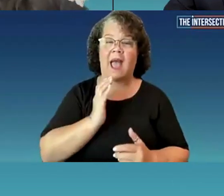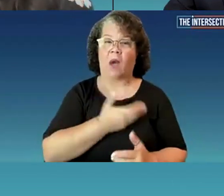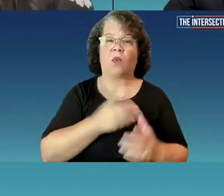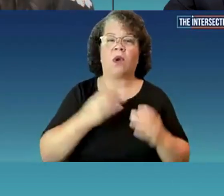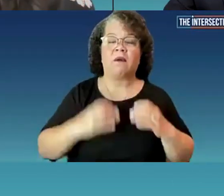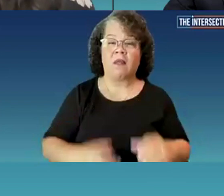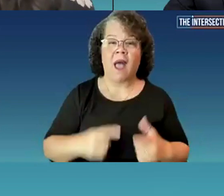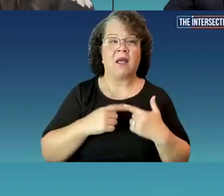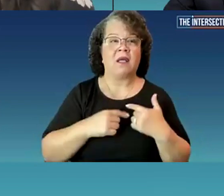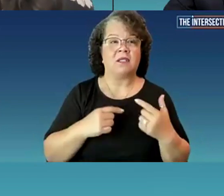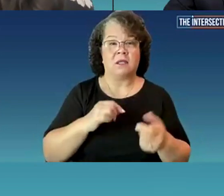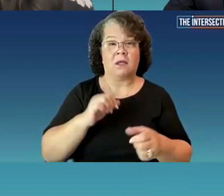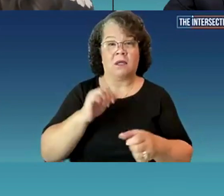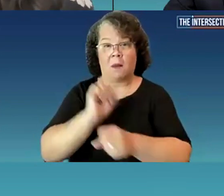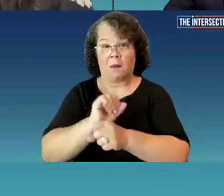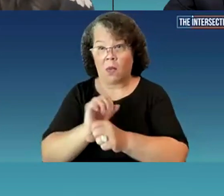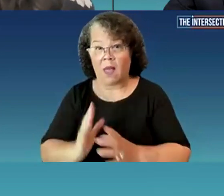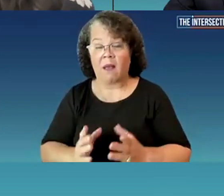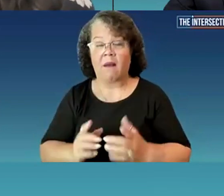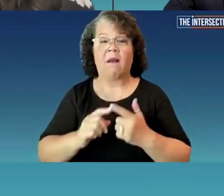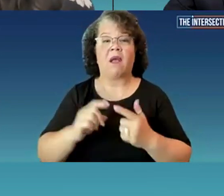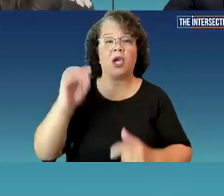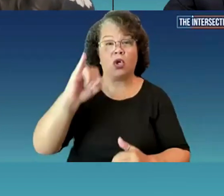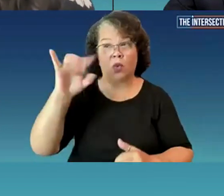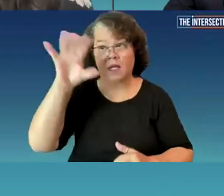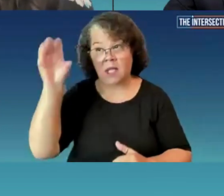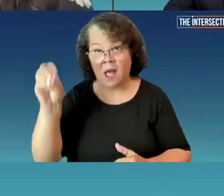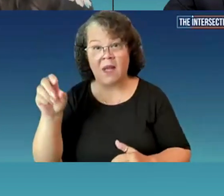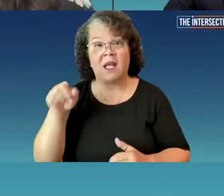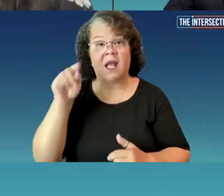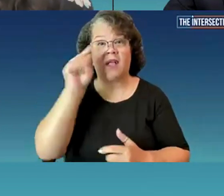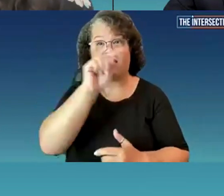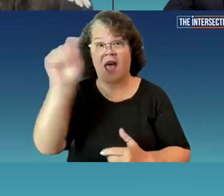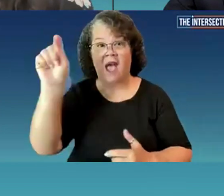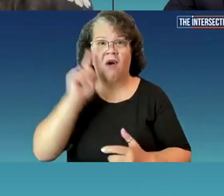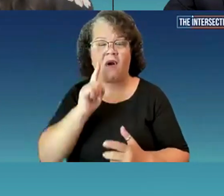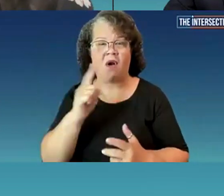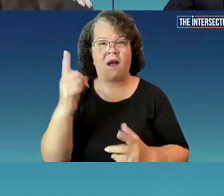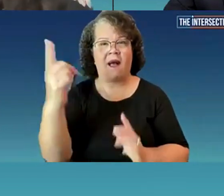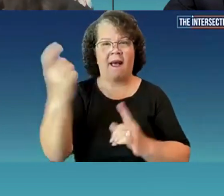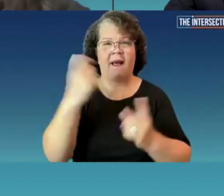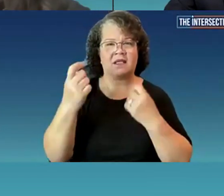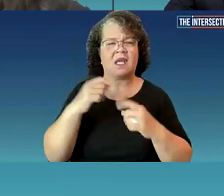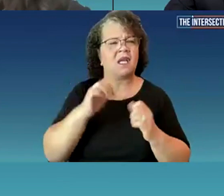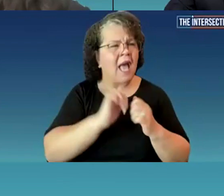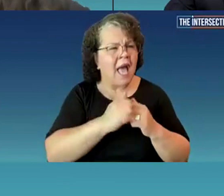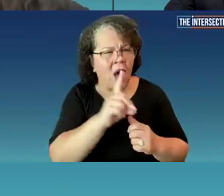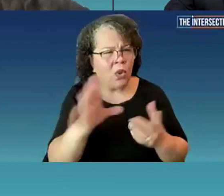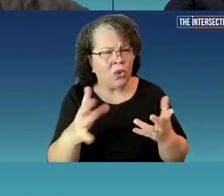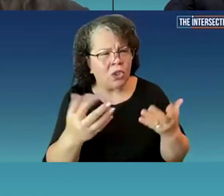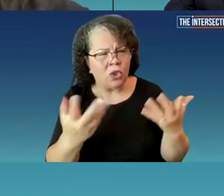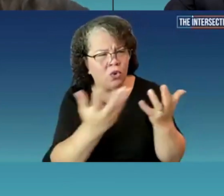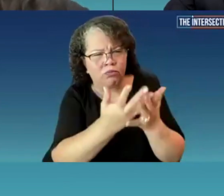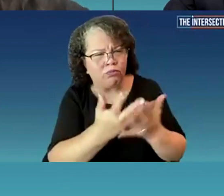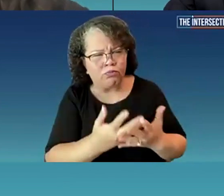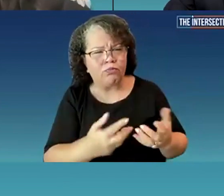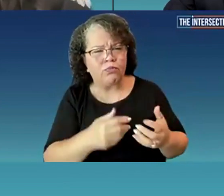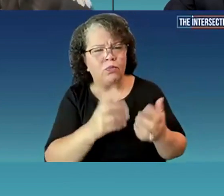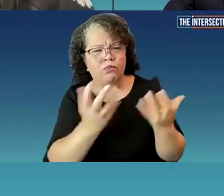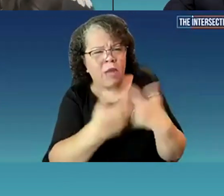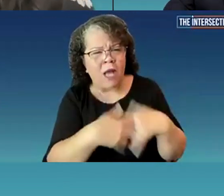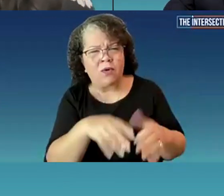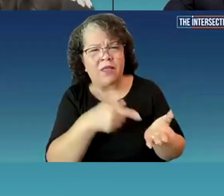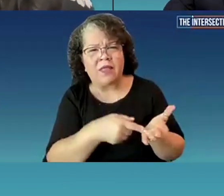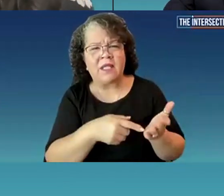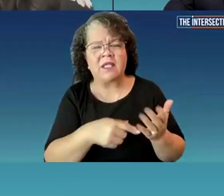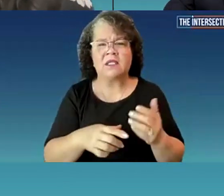insurance companies, they are asking to see this information. How do you disaggregate this? The national data is telling us that